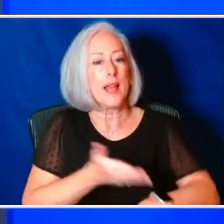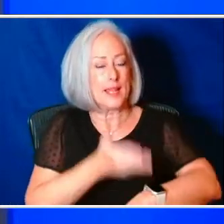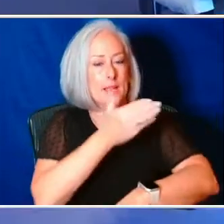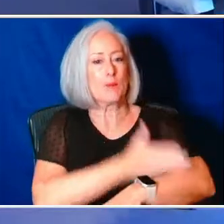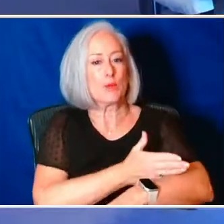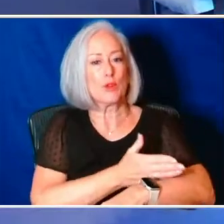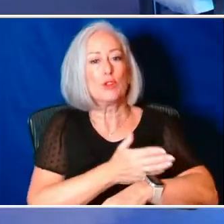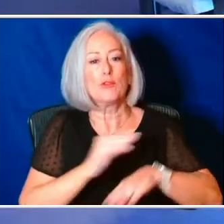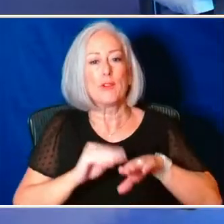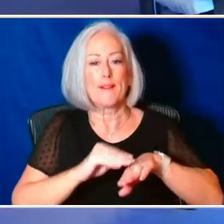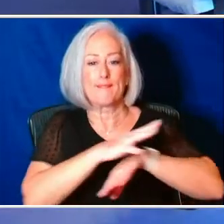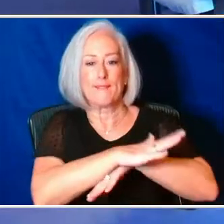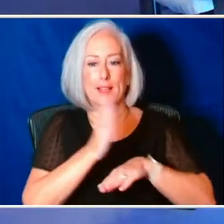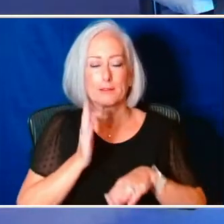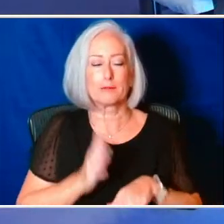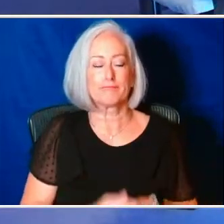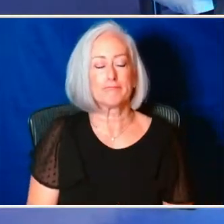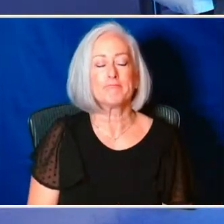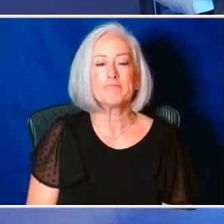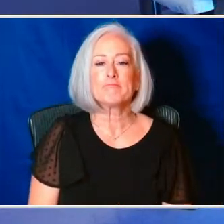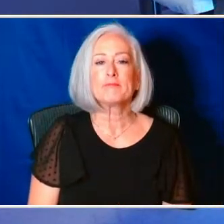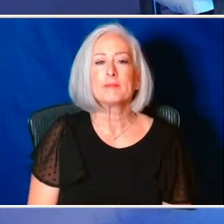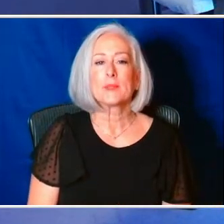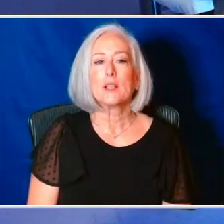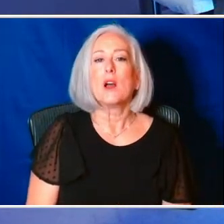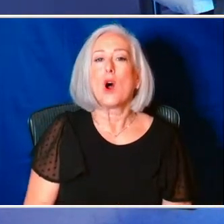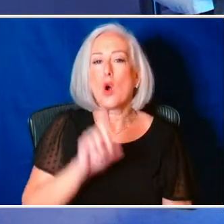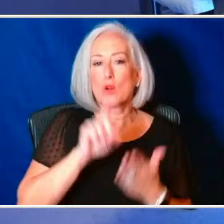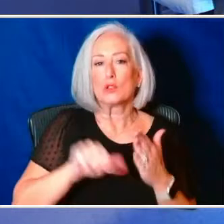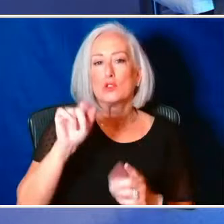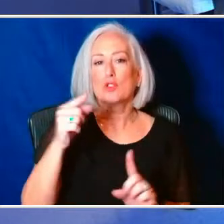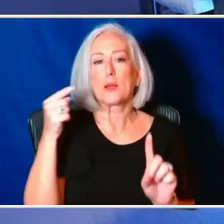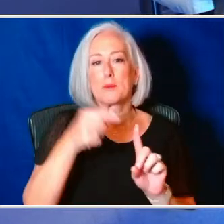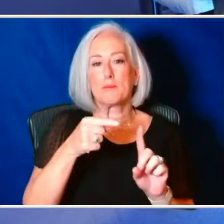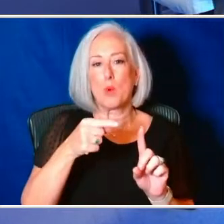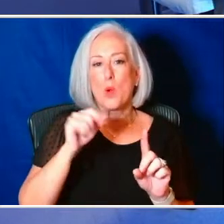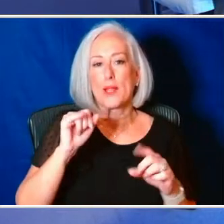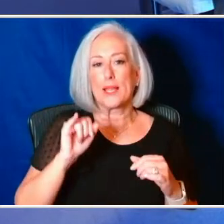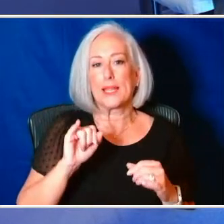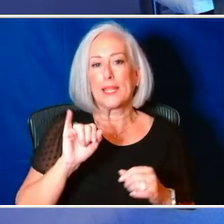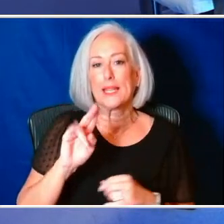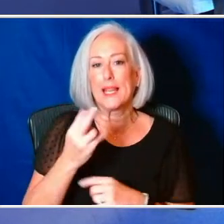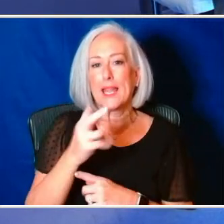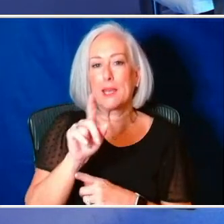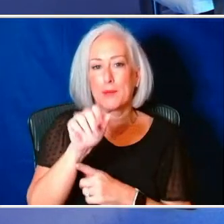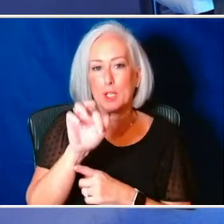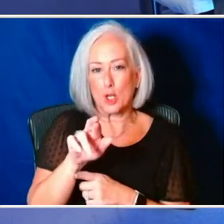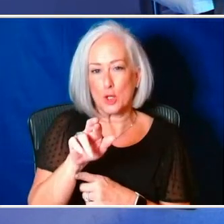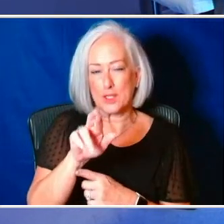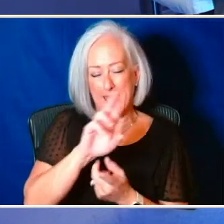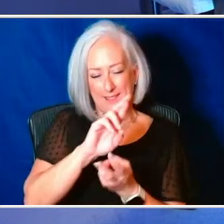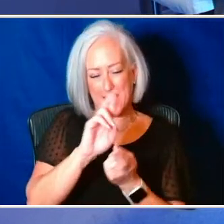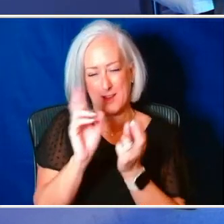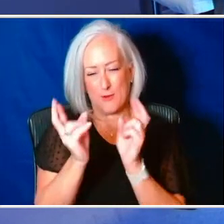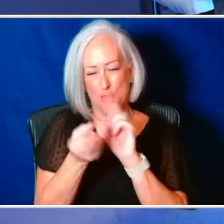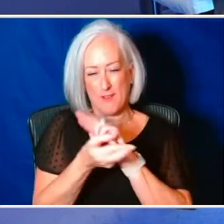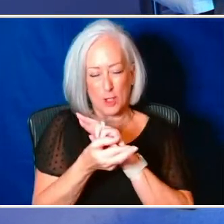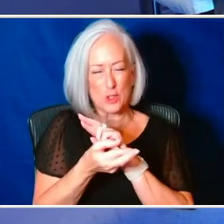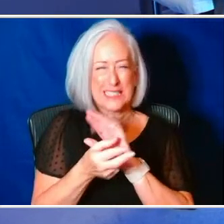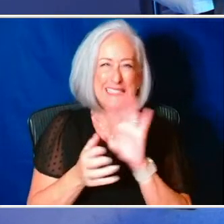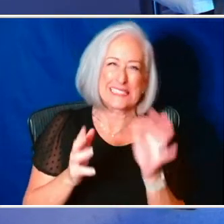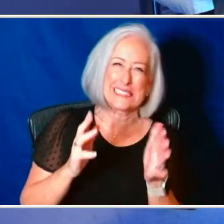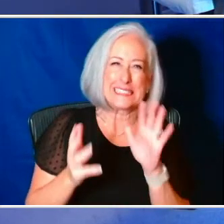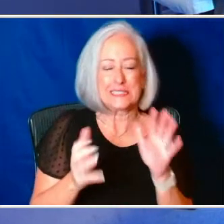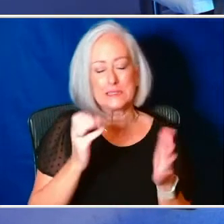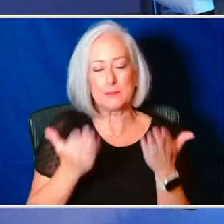that's a big deal. So the checkpoint inhibitors have to some degree revolutionized, I know it's probably a little bit too strong a term for lung cancer, but I've been in